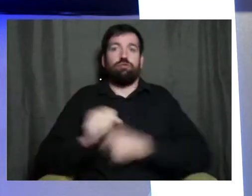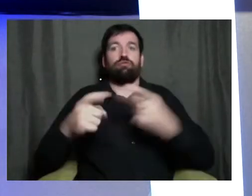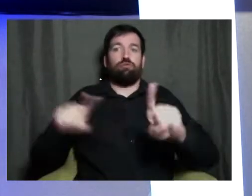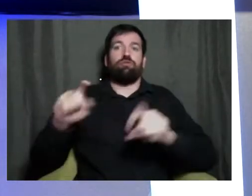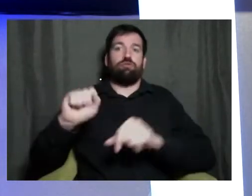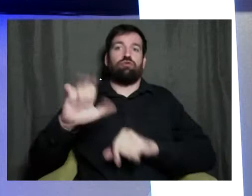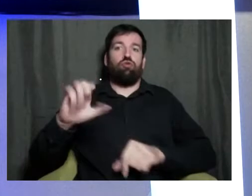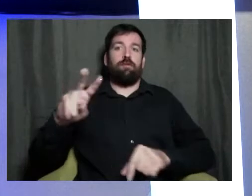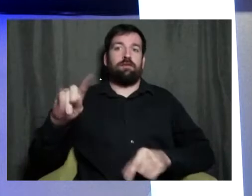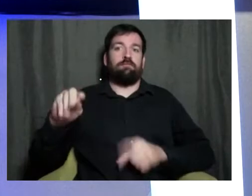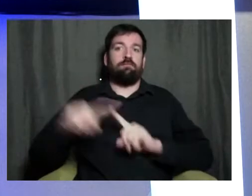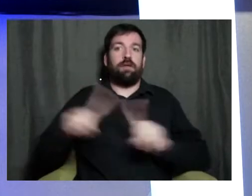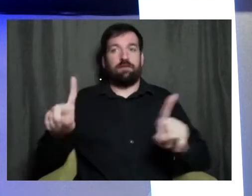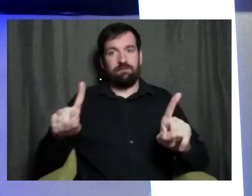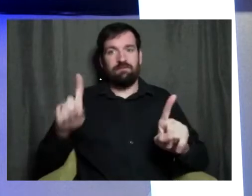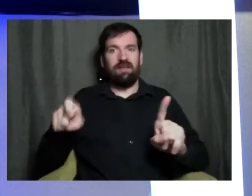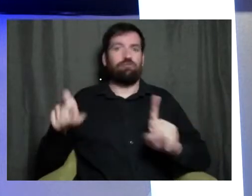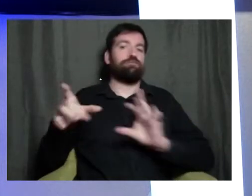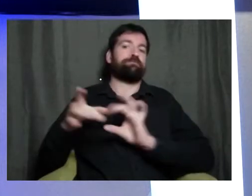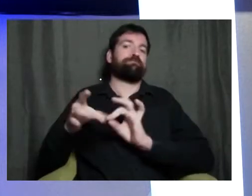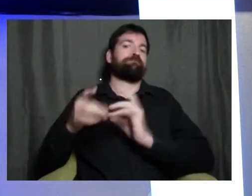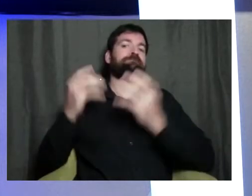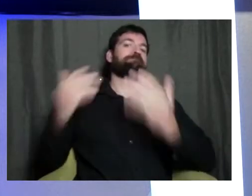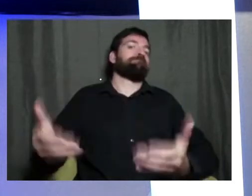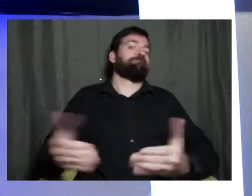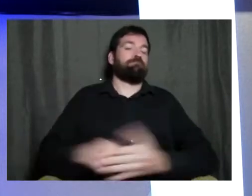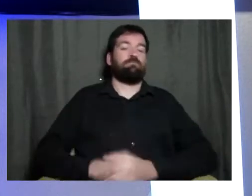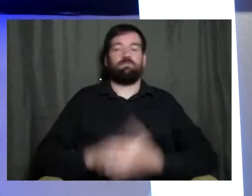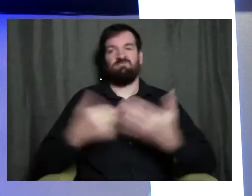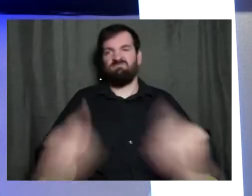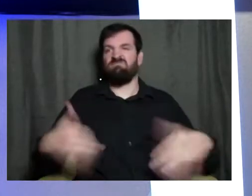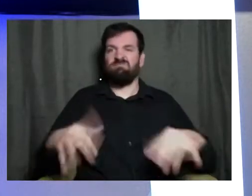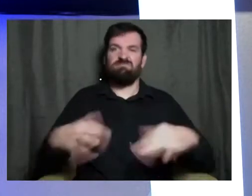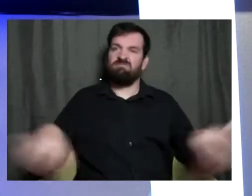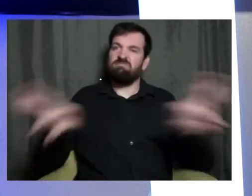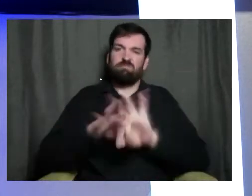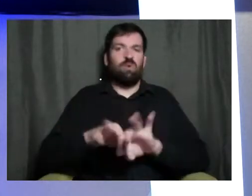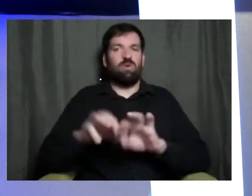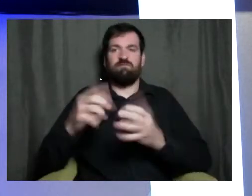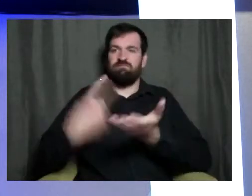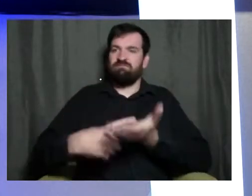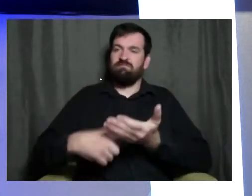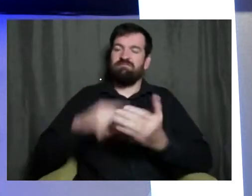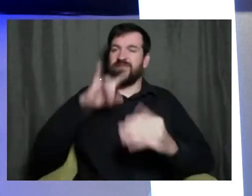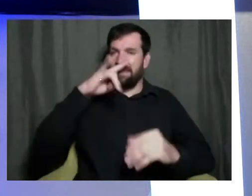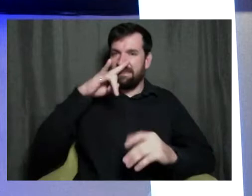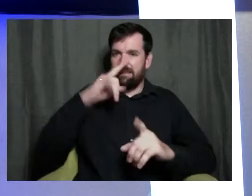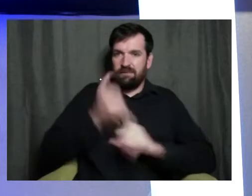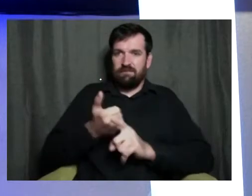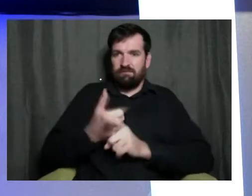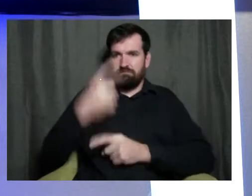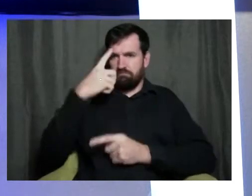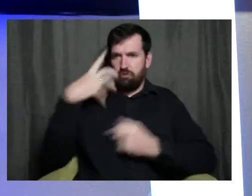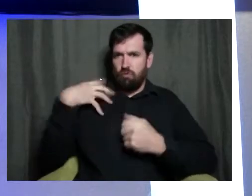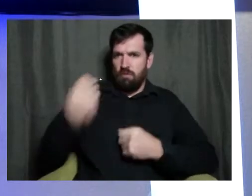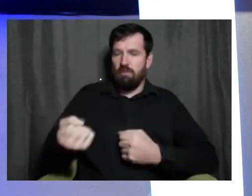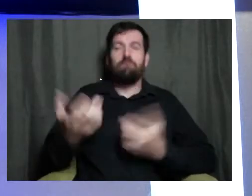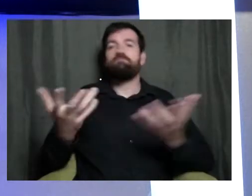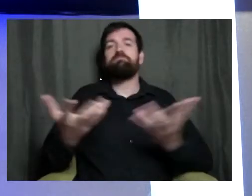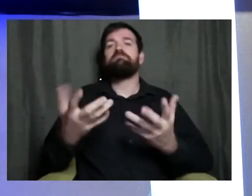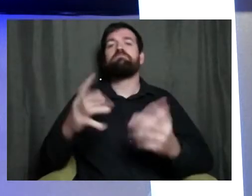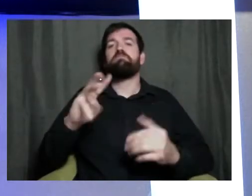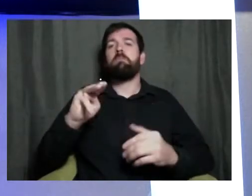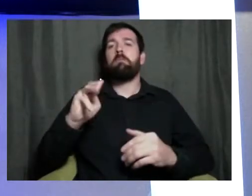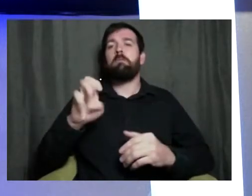would be remiss not to just jump in because it's so important to talk about kids' mental health right now. So I want, first of all, you to tell everyone what Marillac